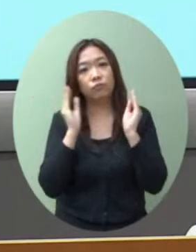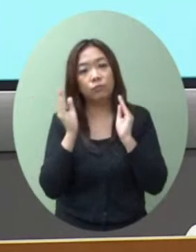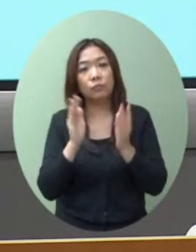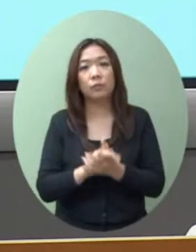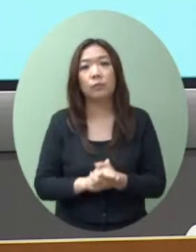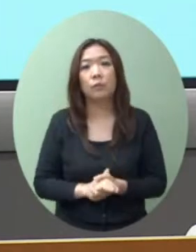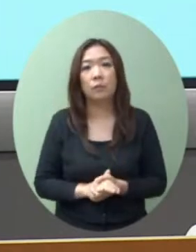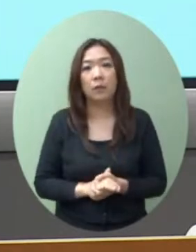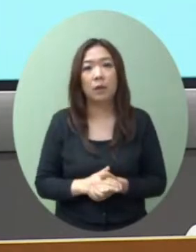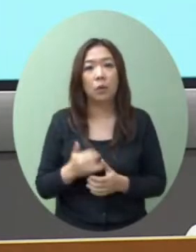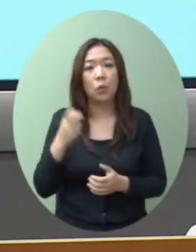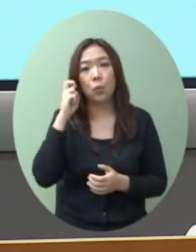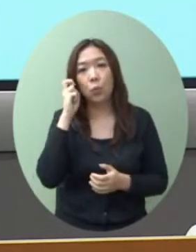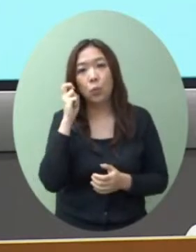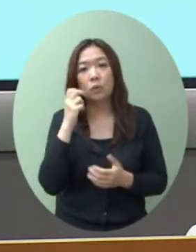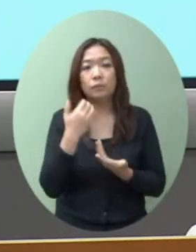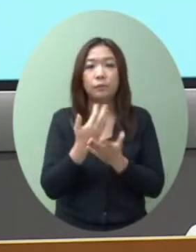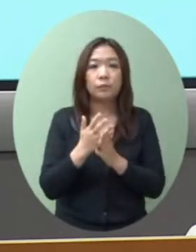Concerning the